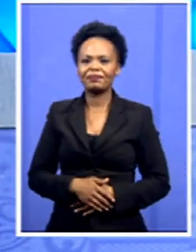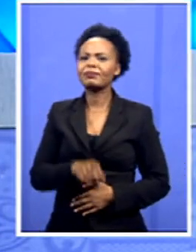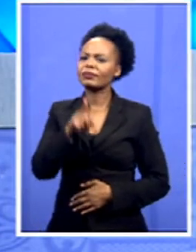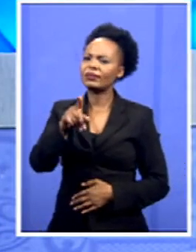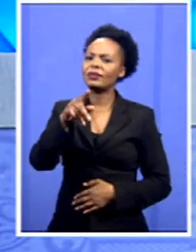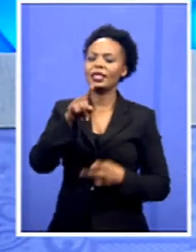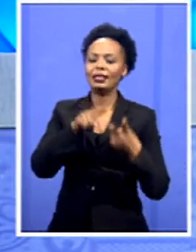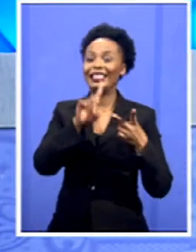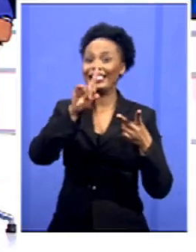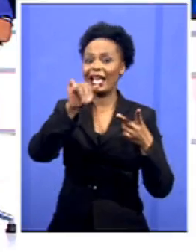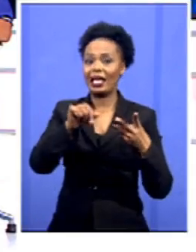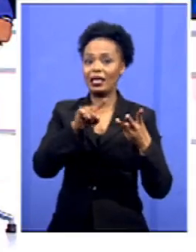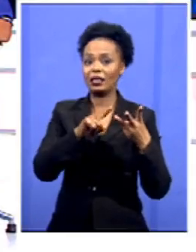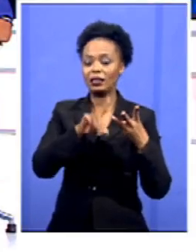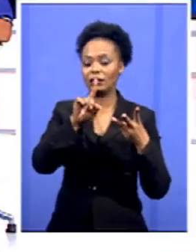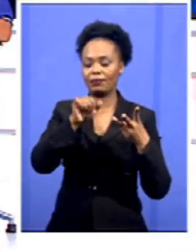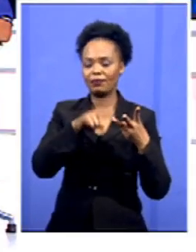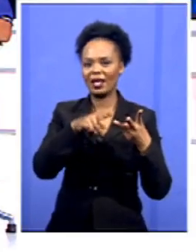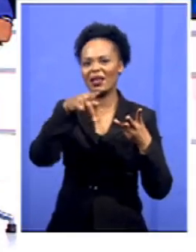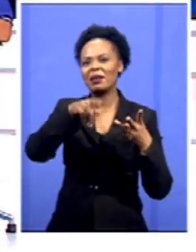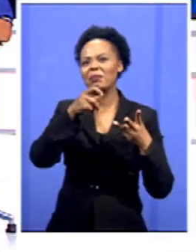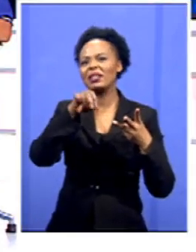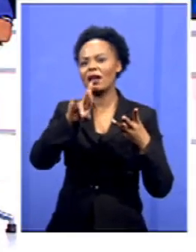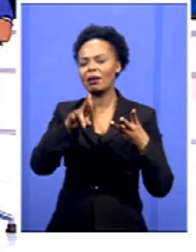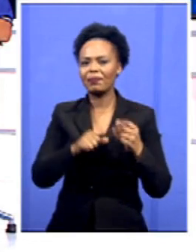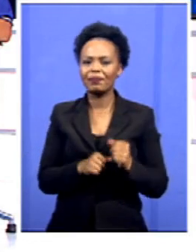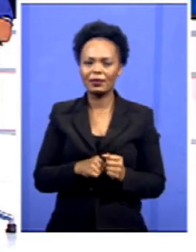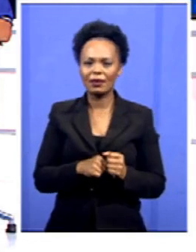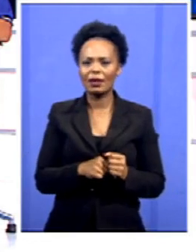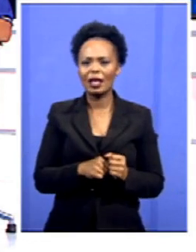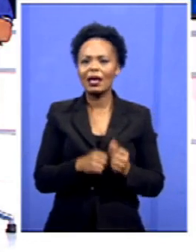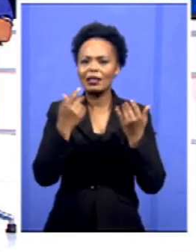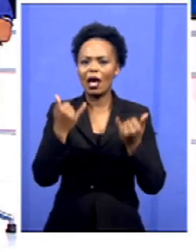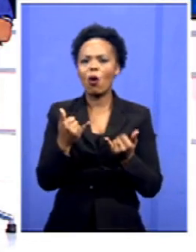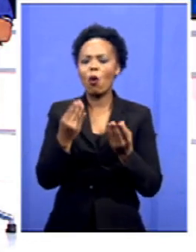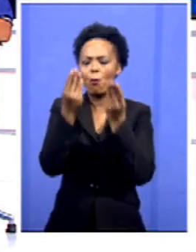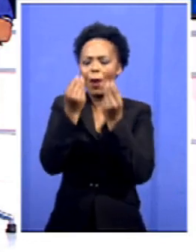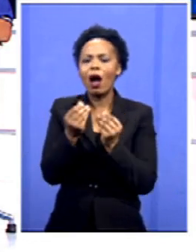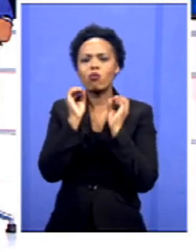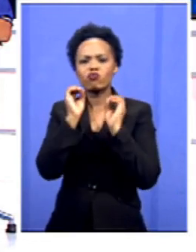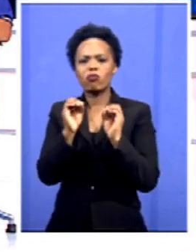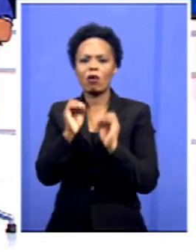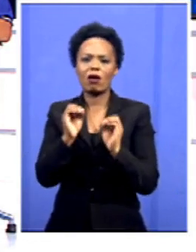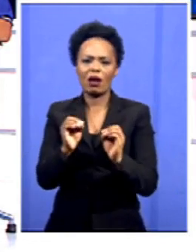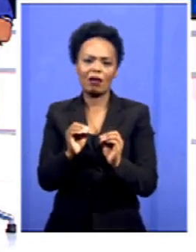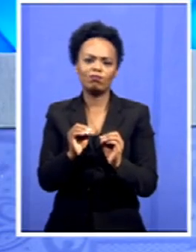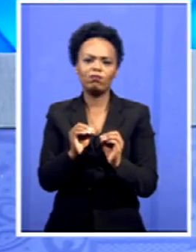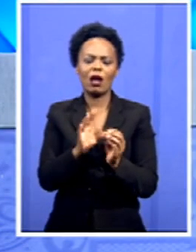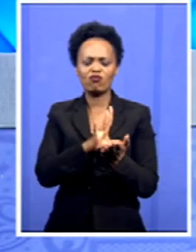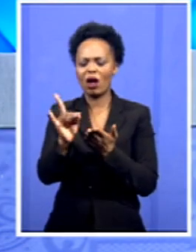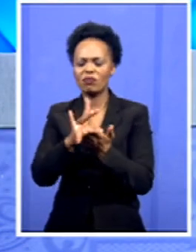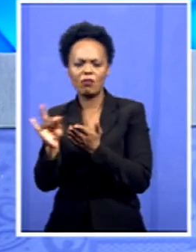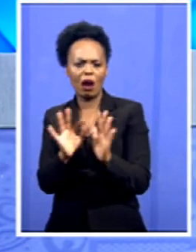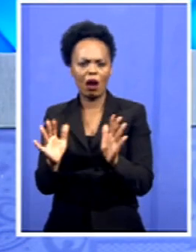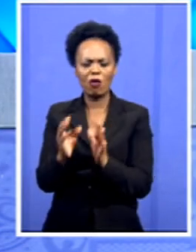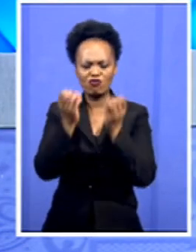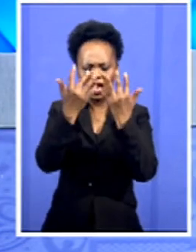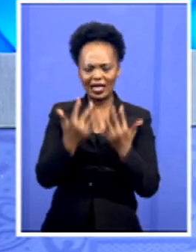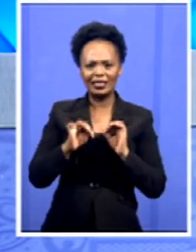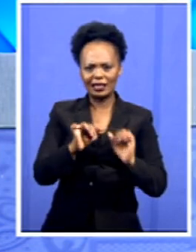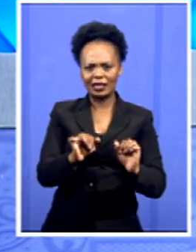Why? If we look at the current cash flow of the Midva municipality, you